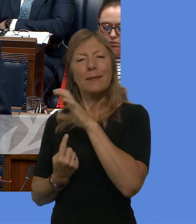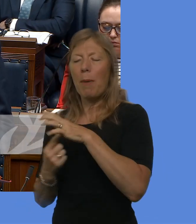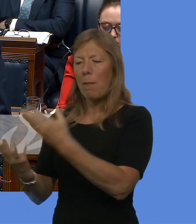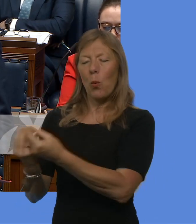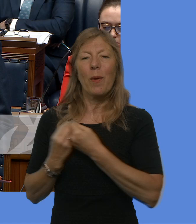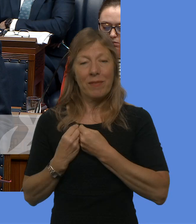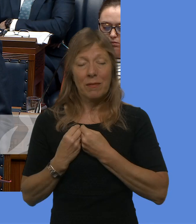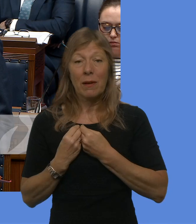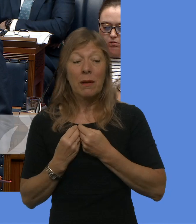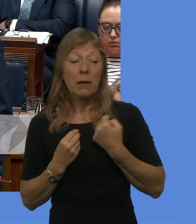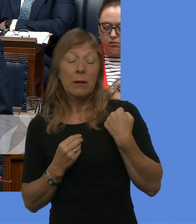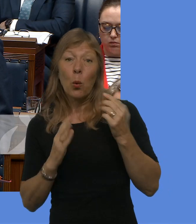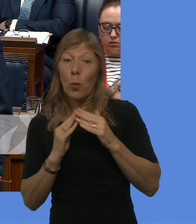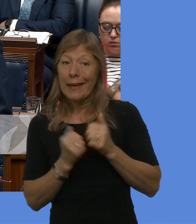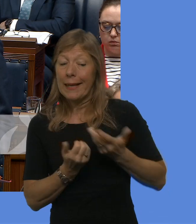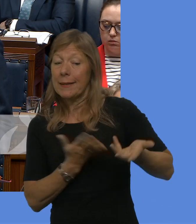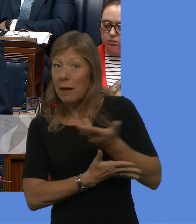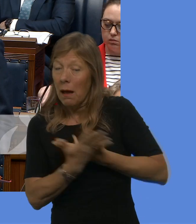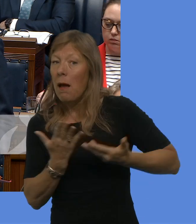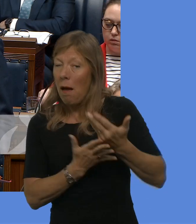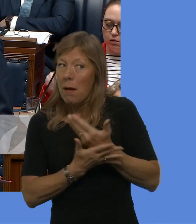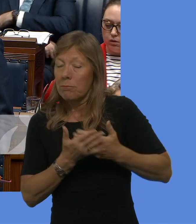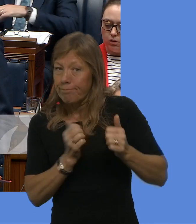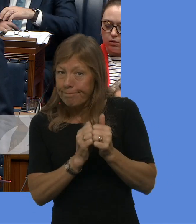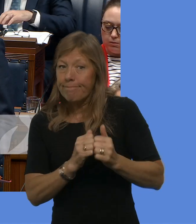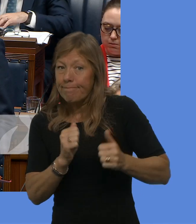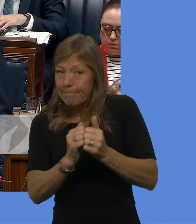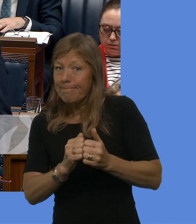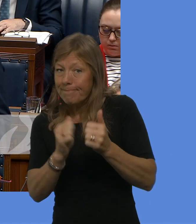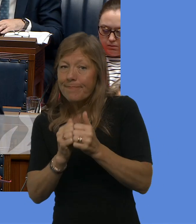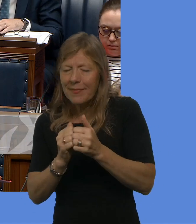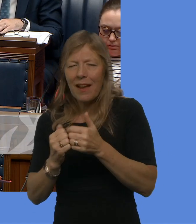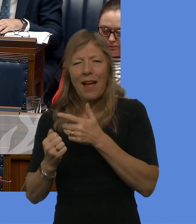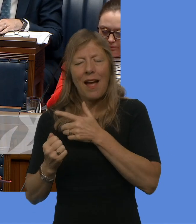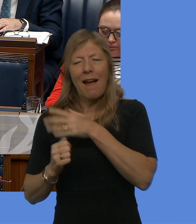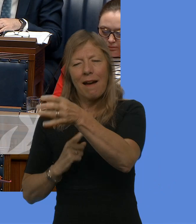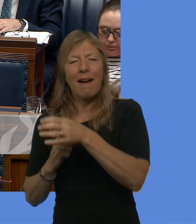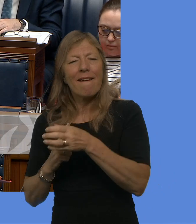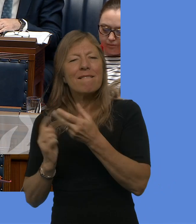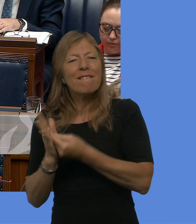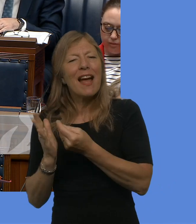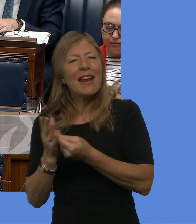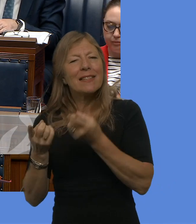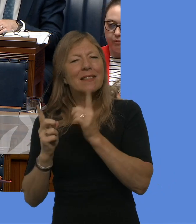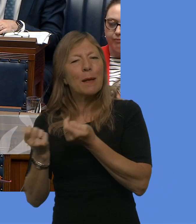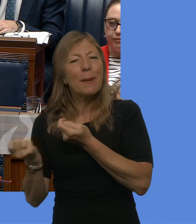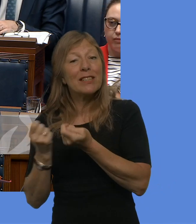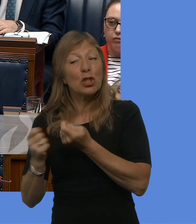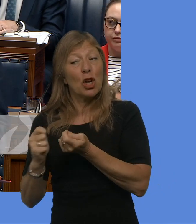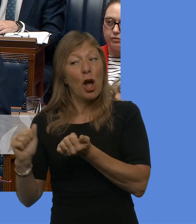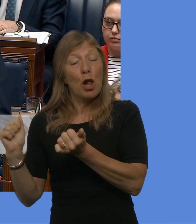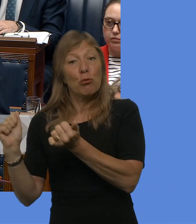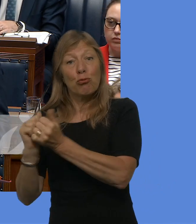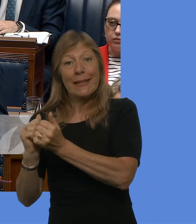weekend, and I engaged directly with the Finance Minister and we identified a way forward that I believe can lead to a